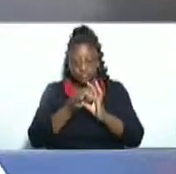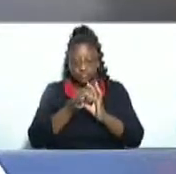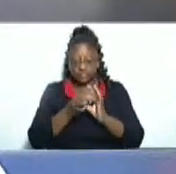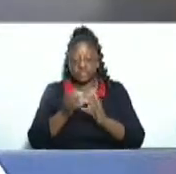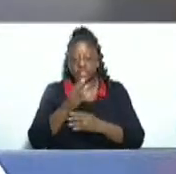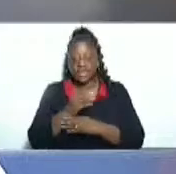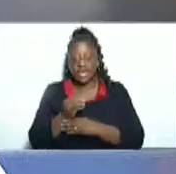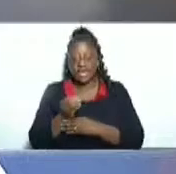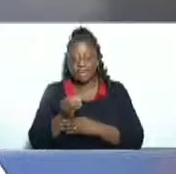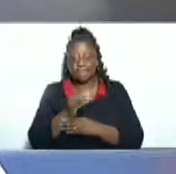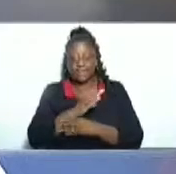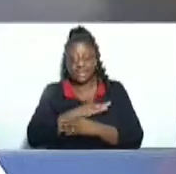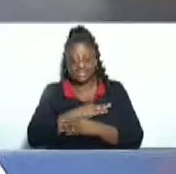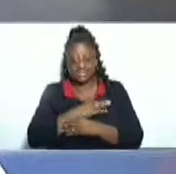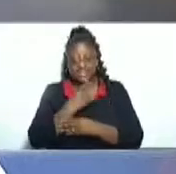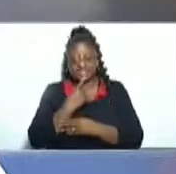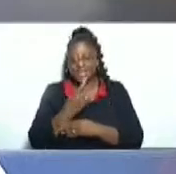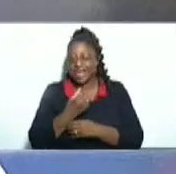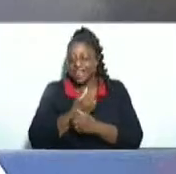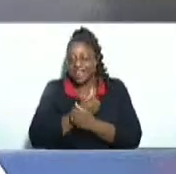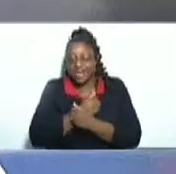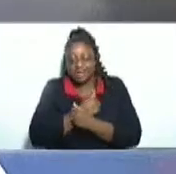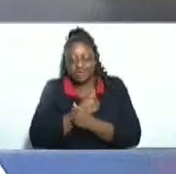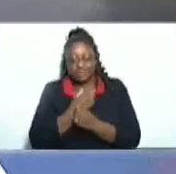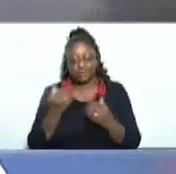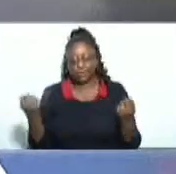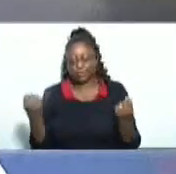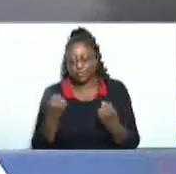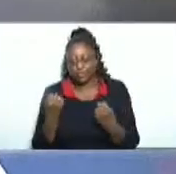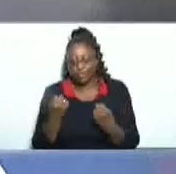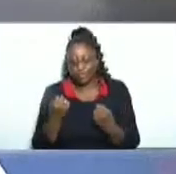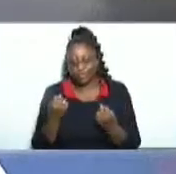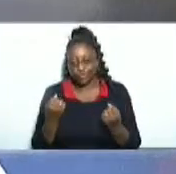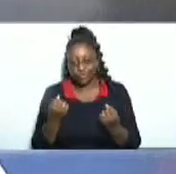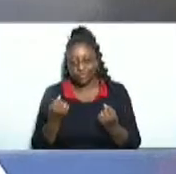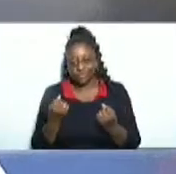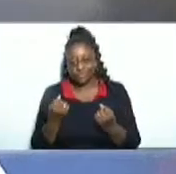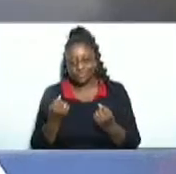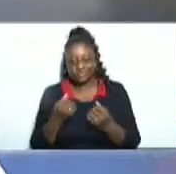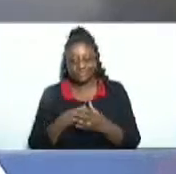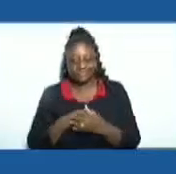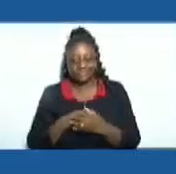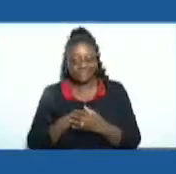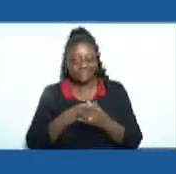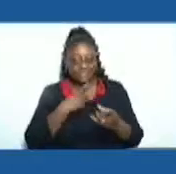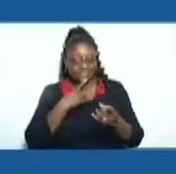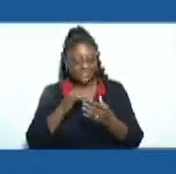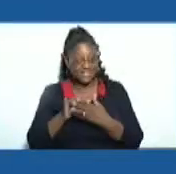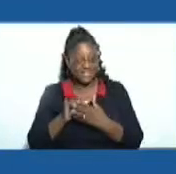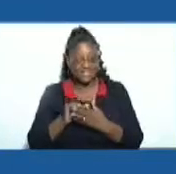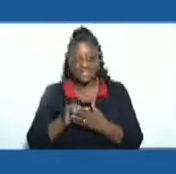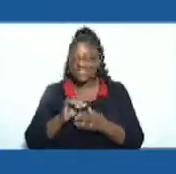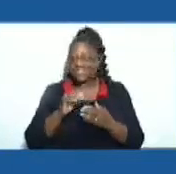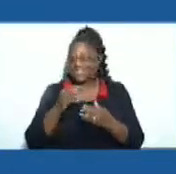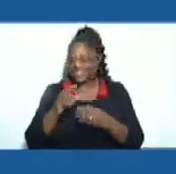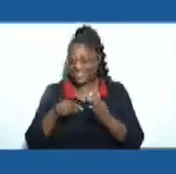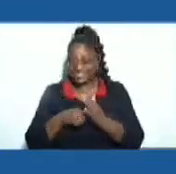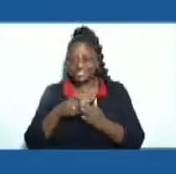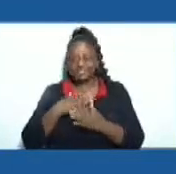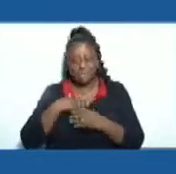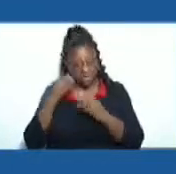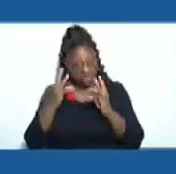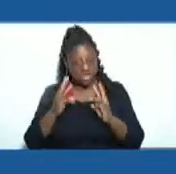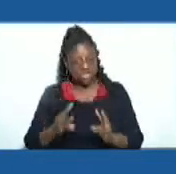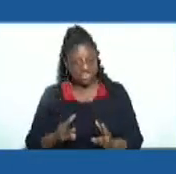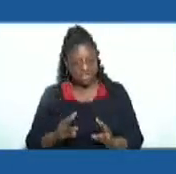I must admit, I'm loving the cool temperatures in the forecast. When you have company here, this is my type of weather, but it's going to